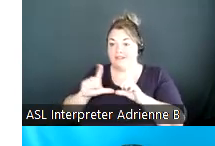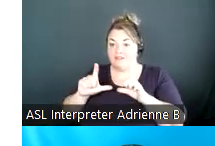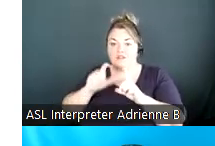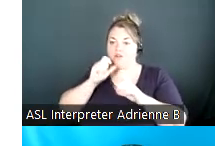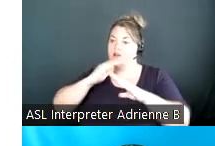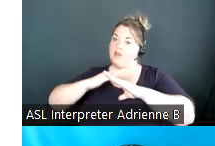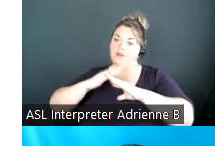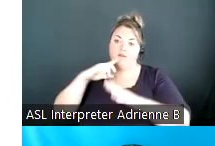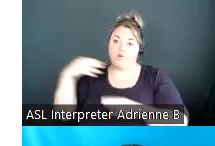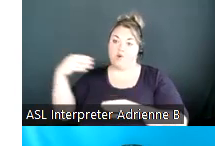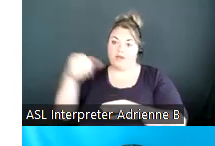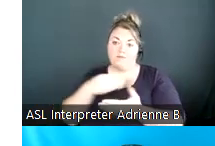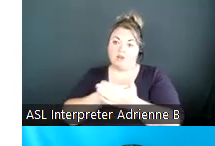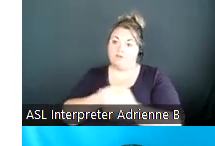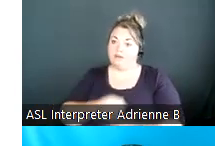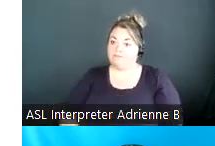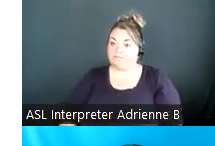reimbursement.